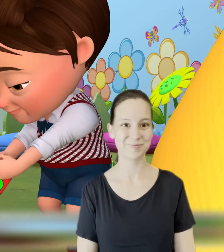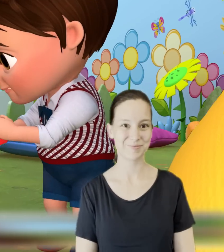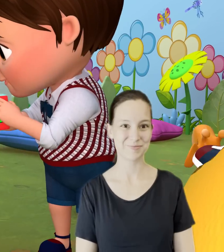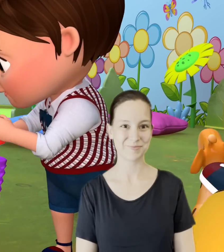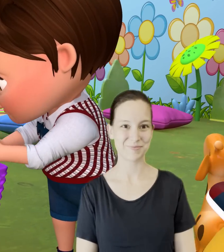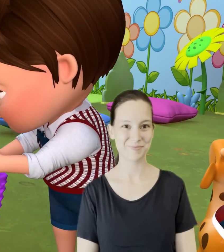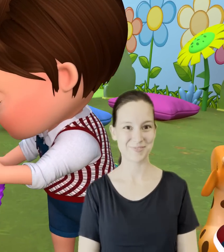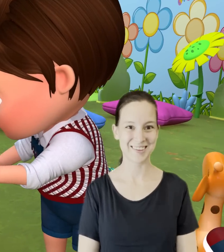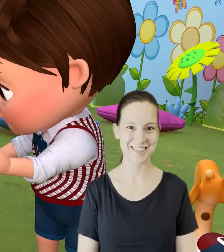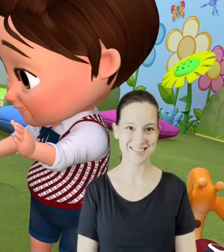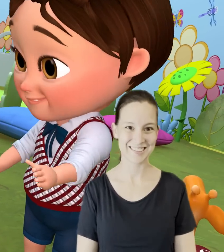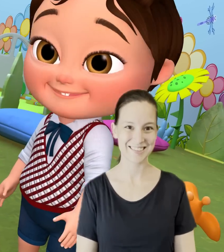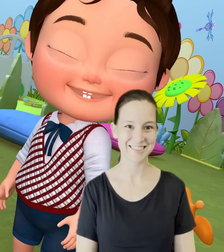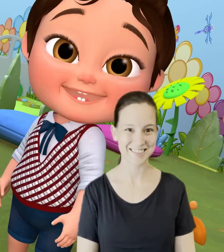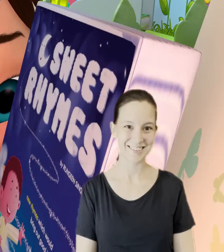la